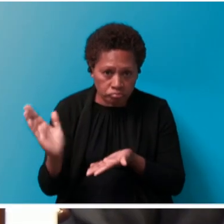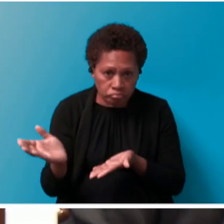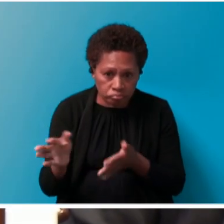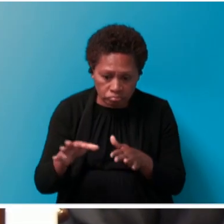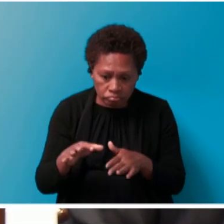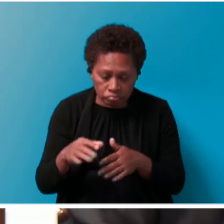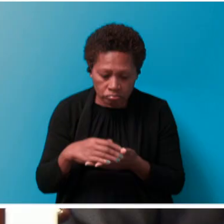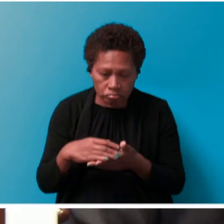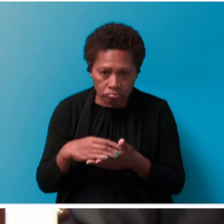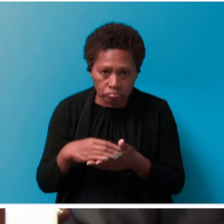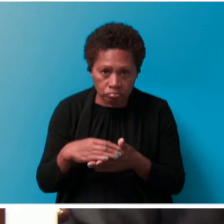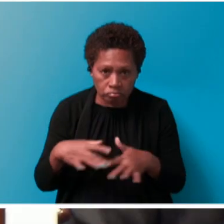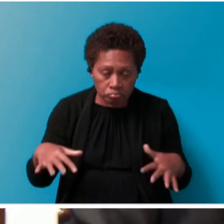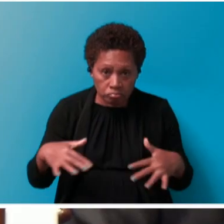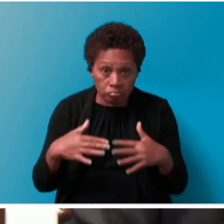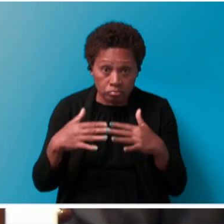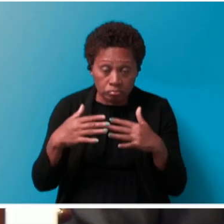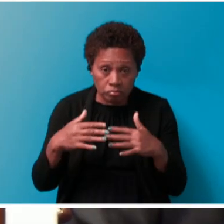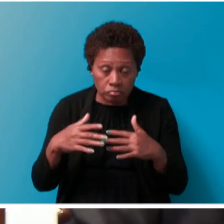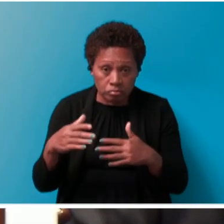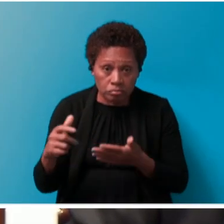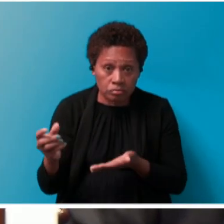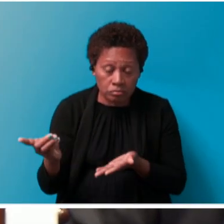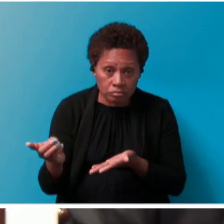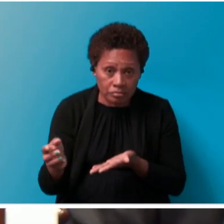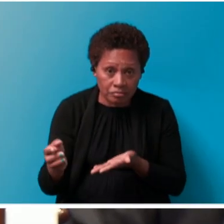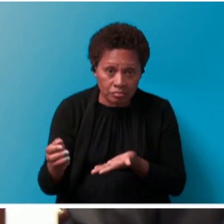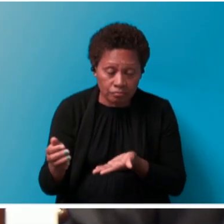catalysts for real and impactful change.